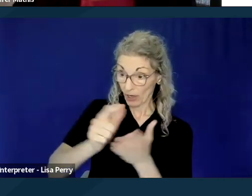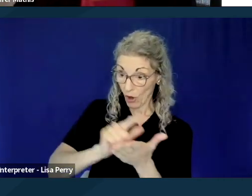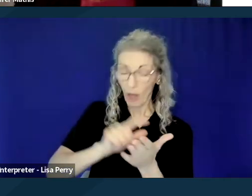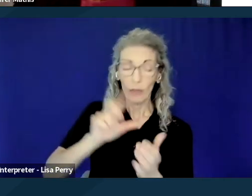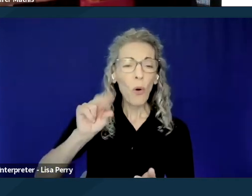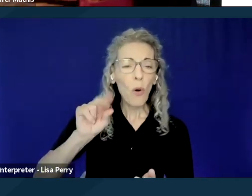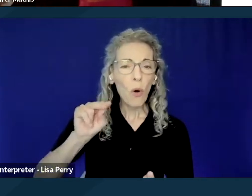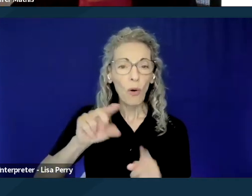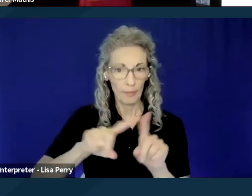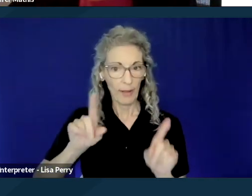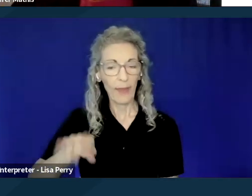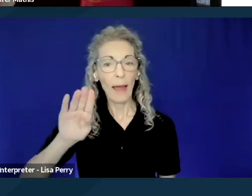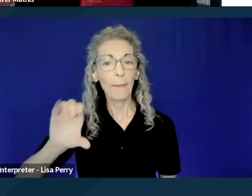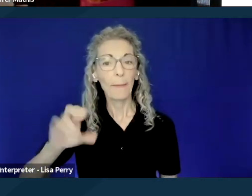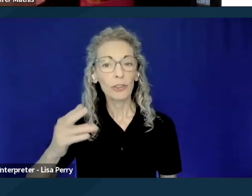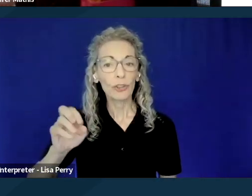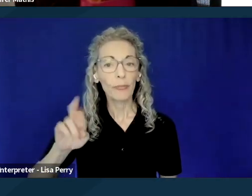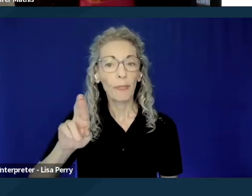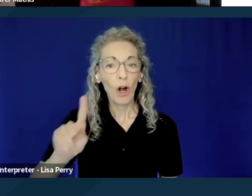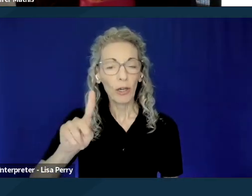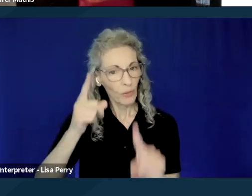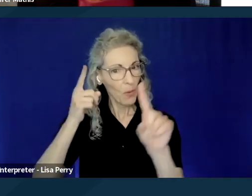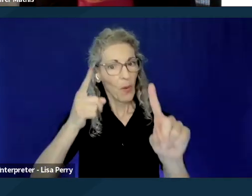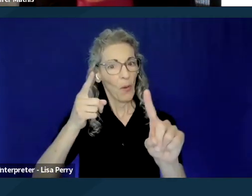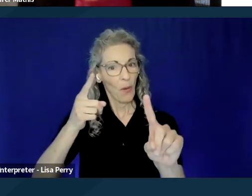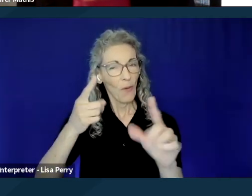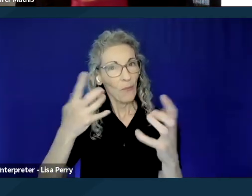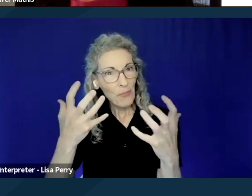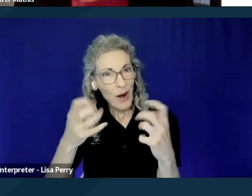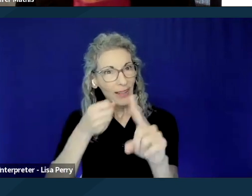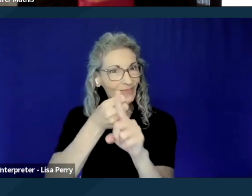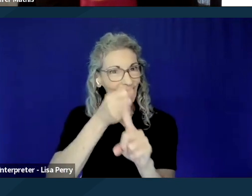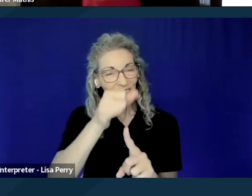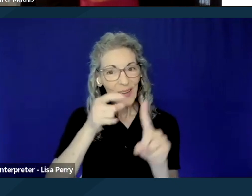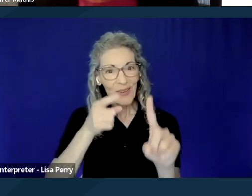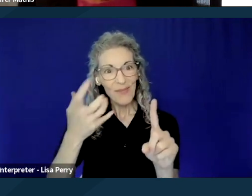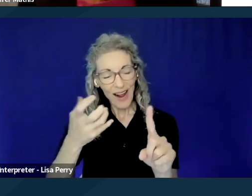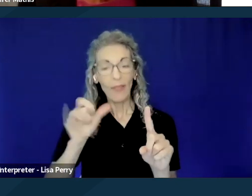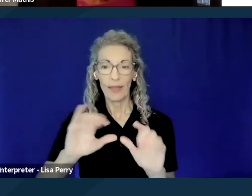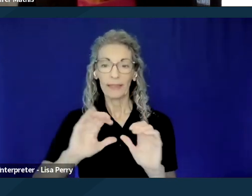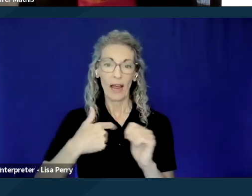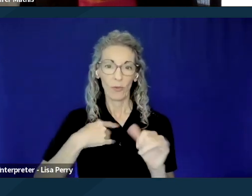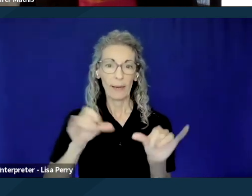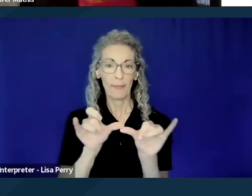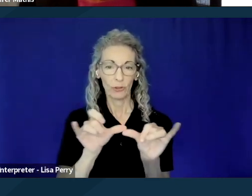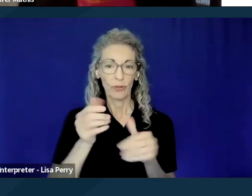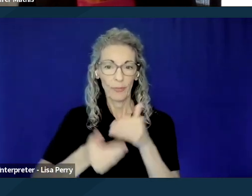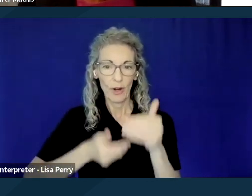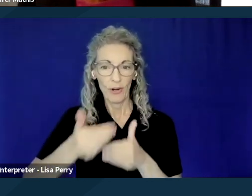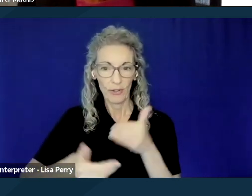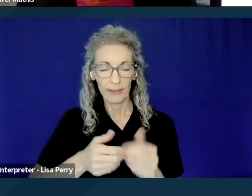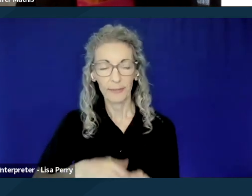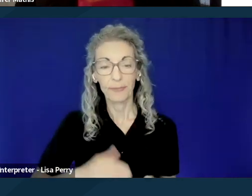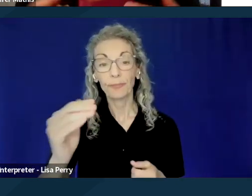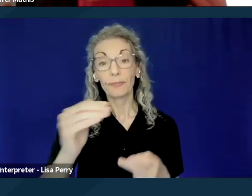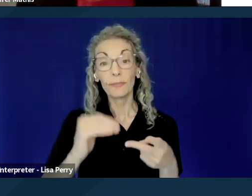It is an aspirational goal, and it is a way to measure progress. So the second thing that